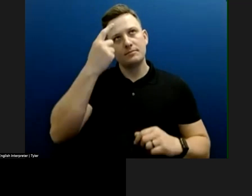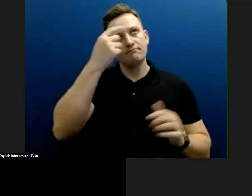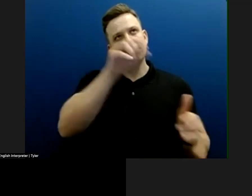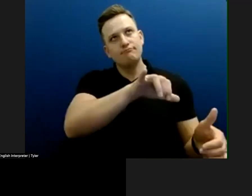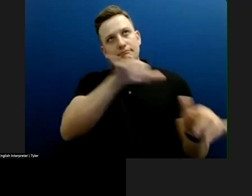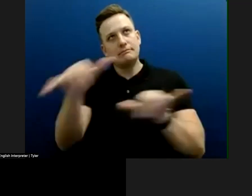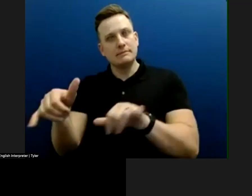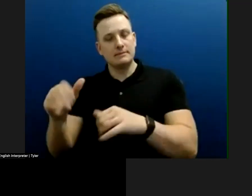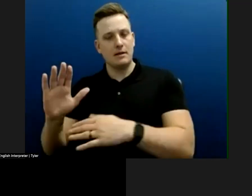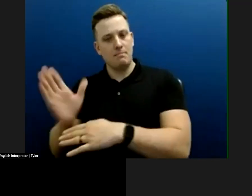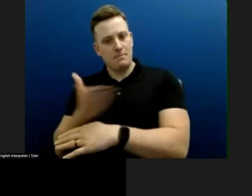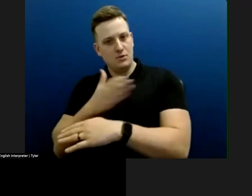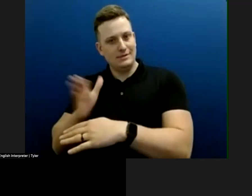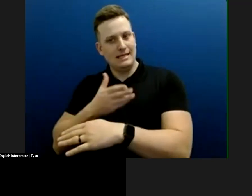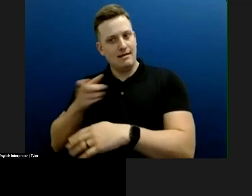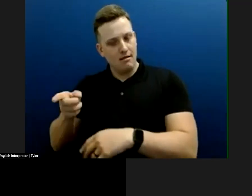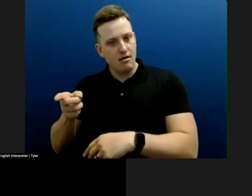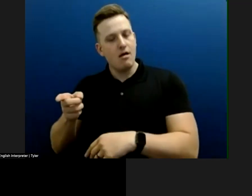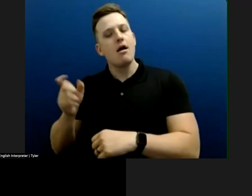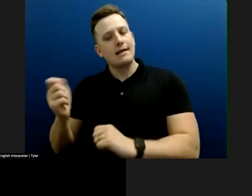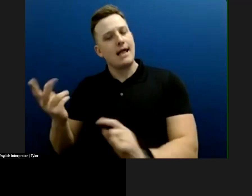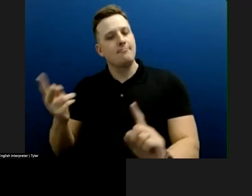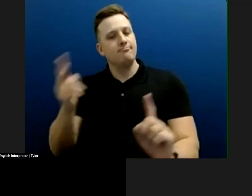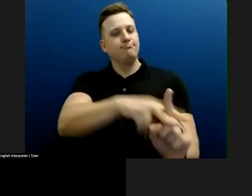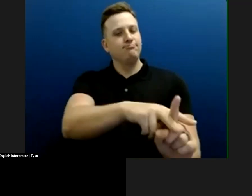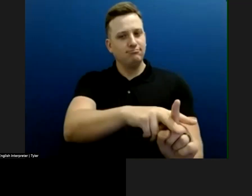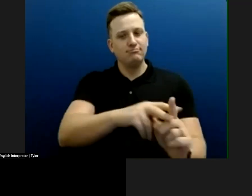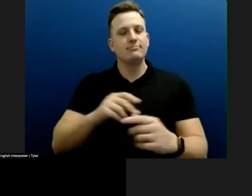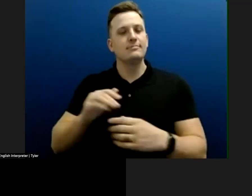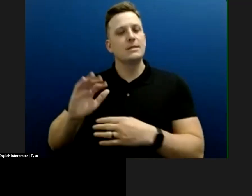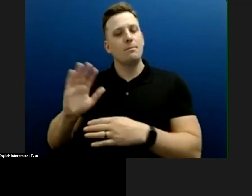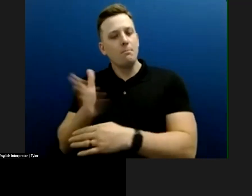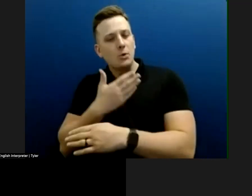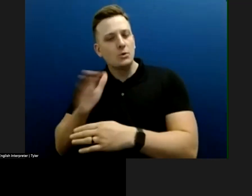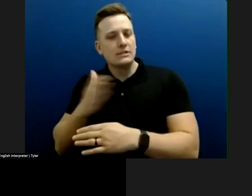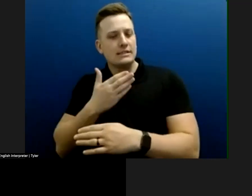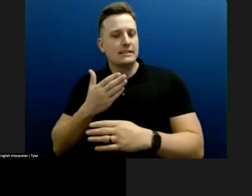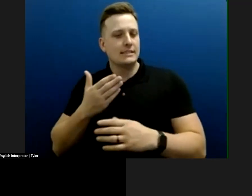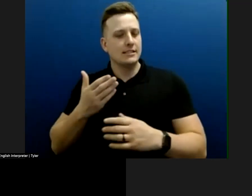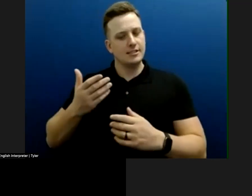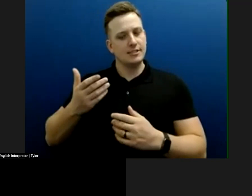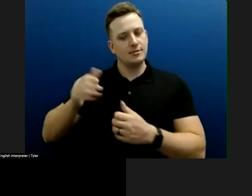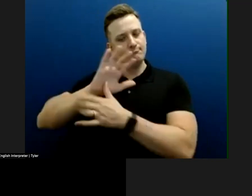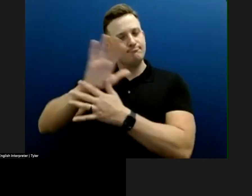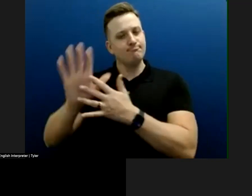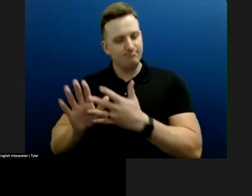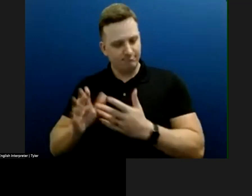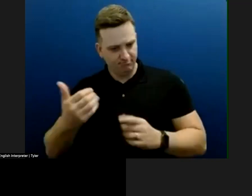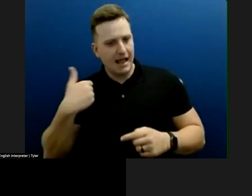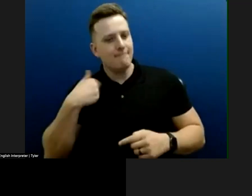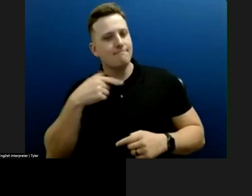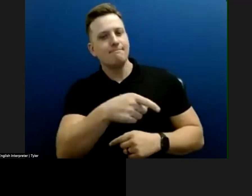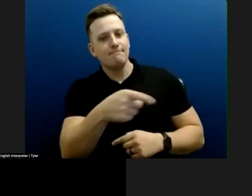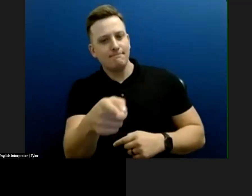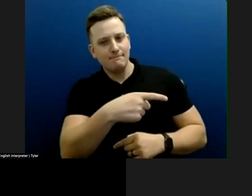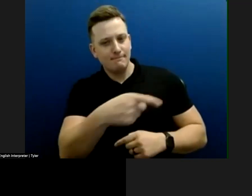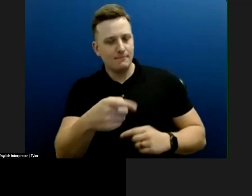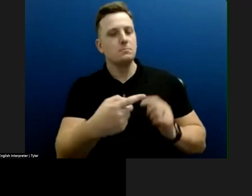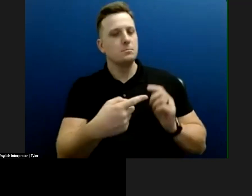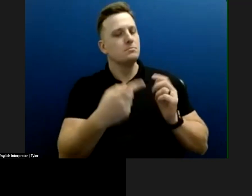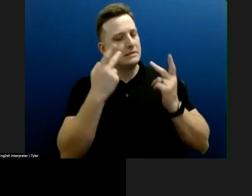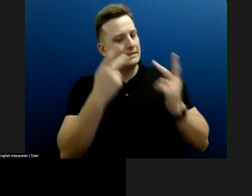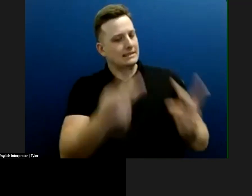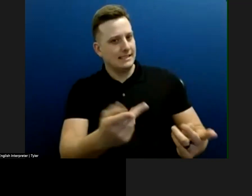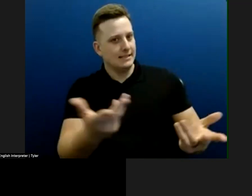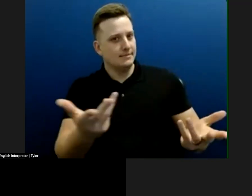also describe the musical skills and the musical competencies that both Ingrid and Gunnar have.